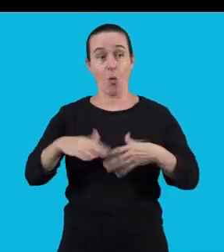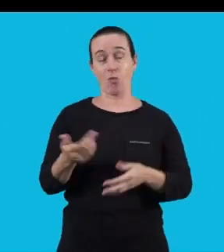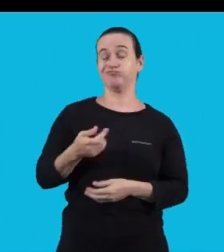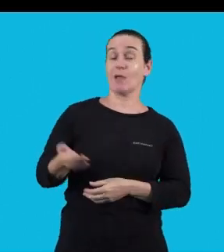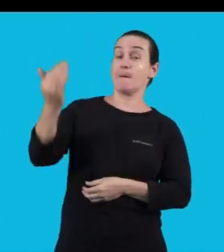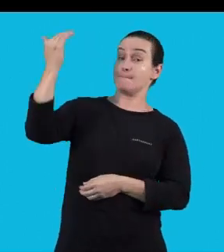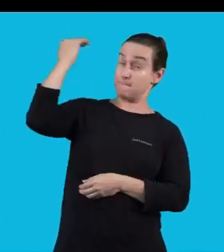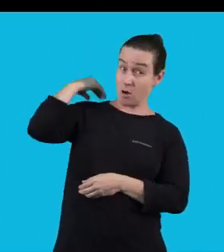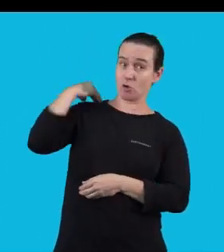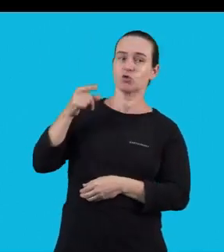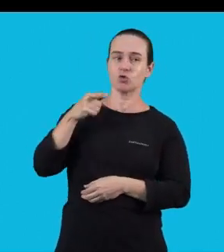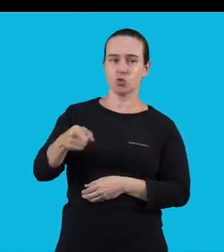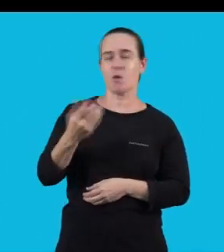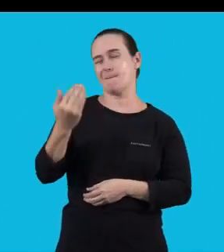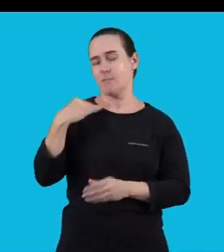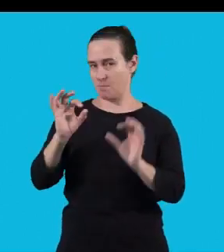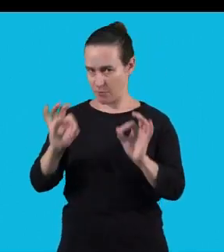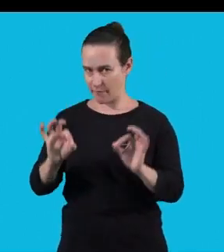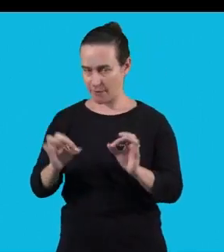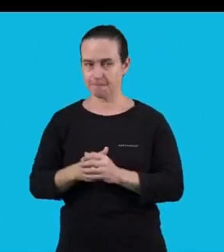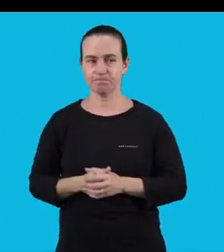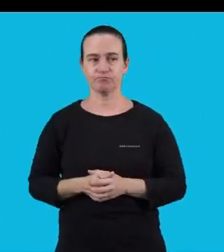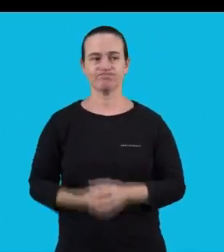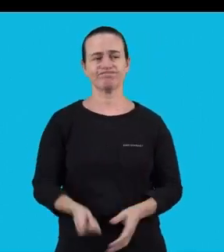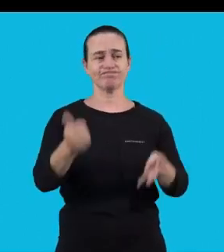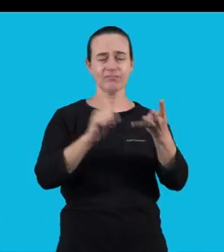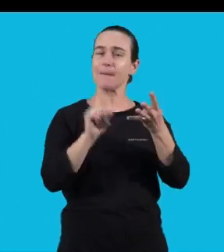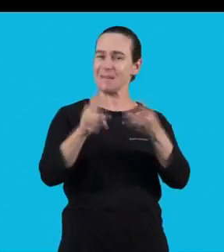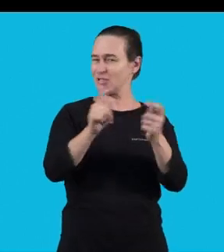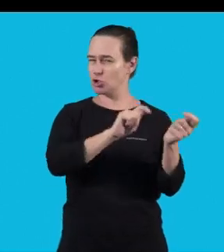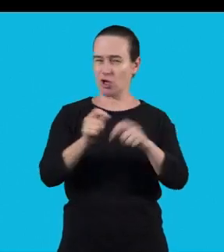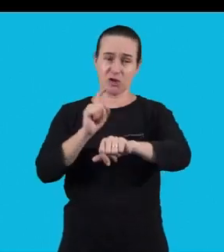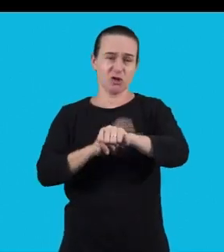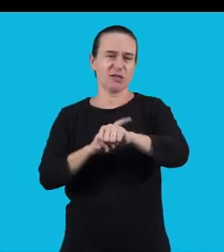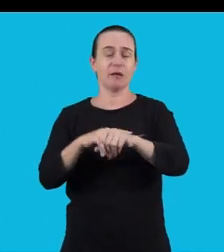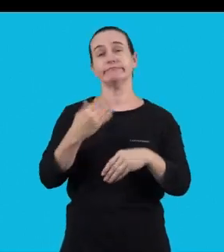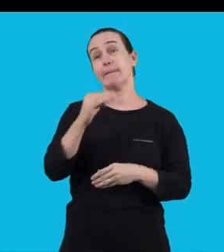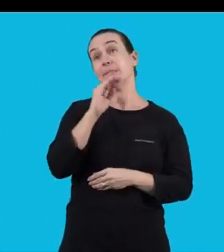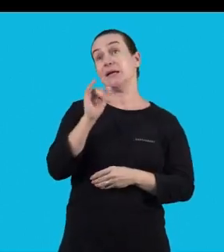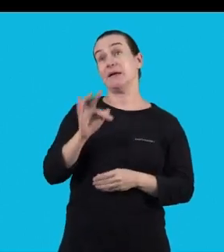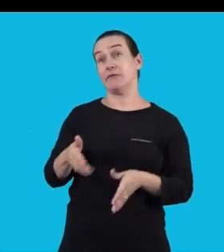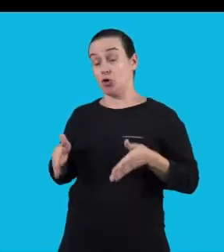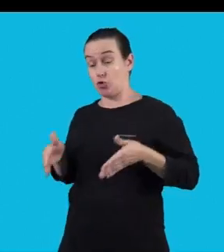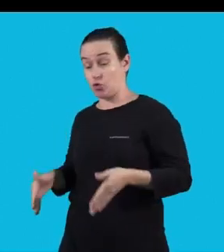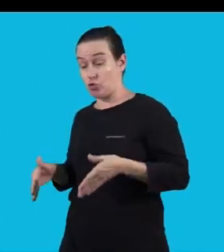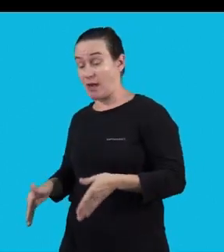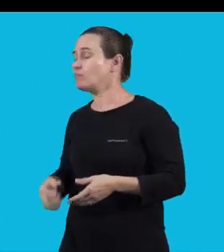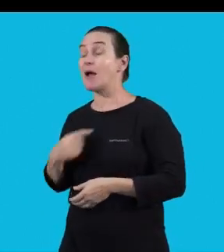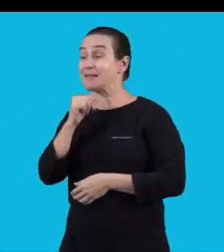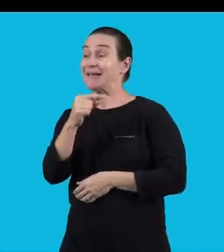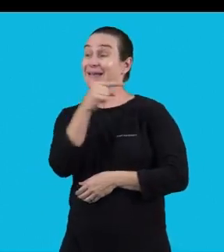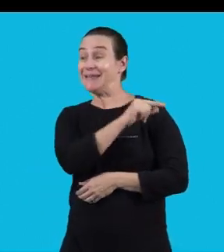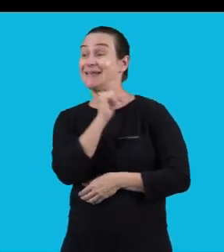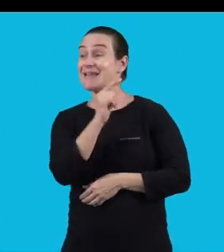tense to past perfect. Adjust the time expressions if necessary, so the word today will change to that